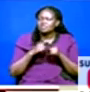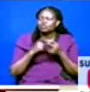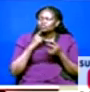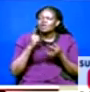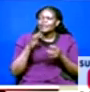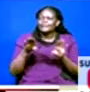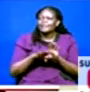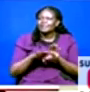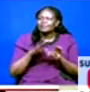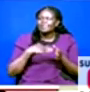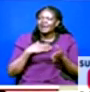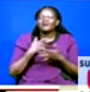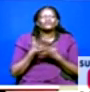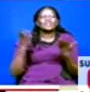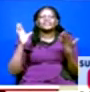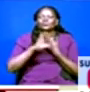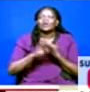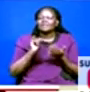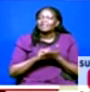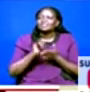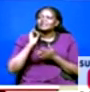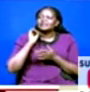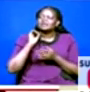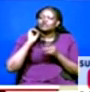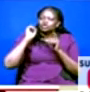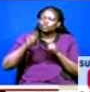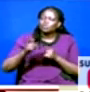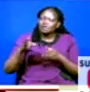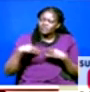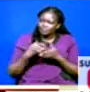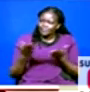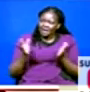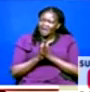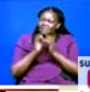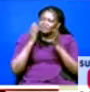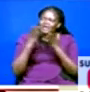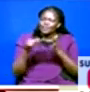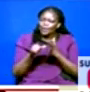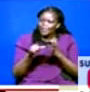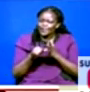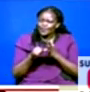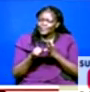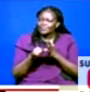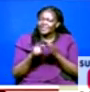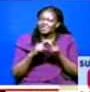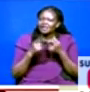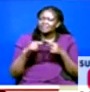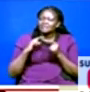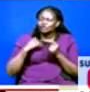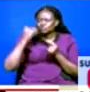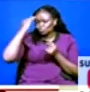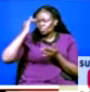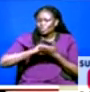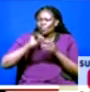members across the country that they should receive them, and if there is any problems, then let us know so that